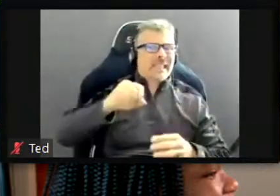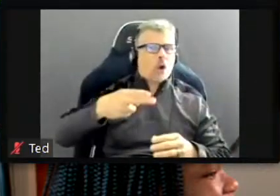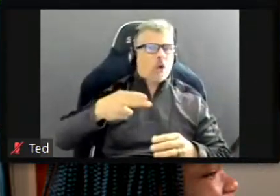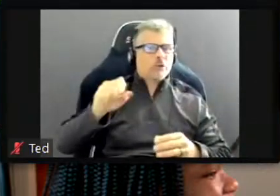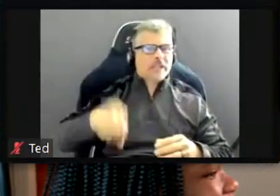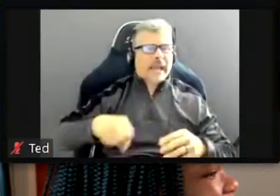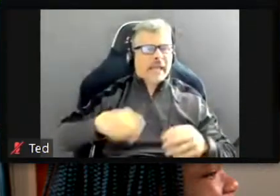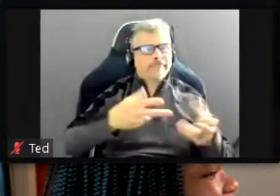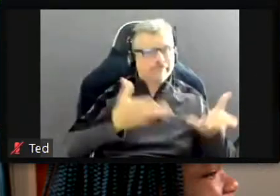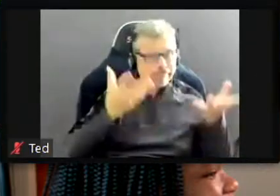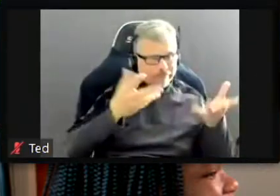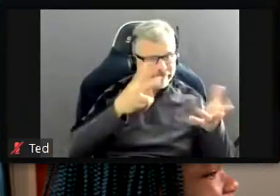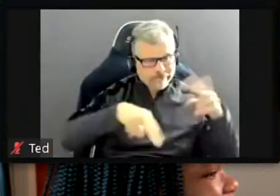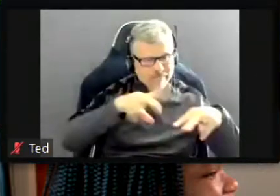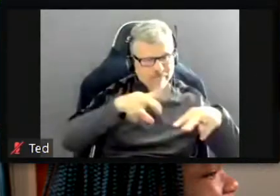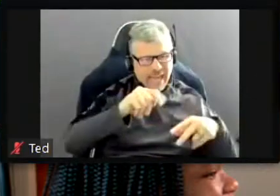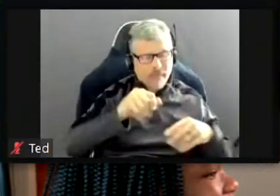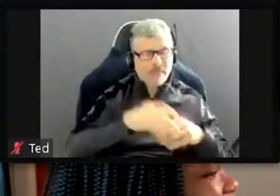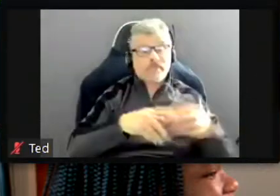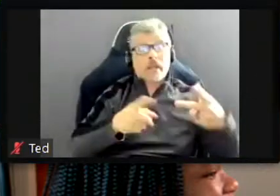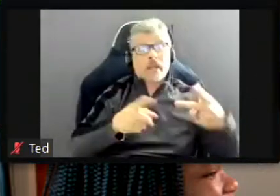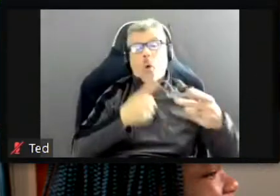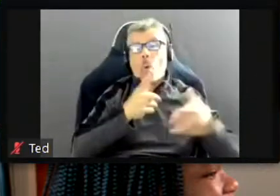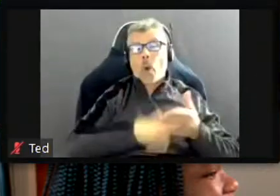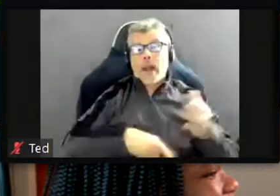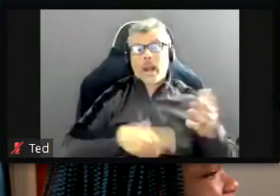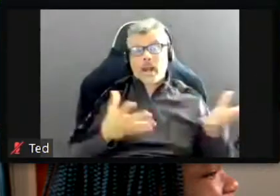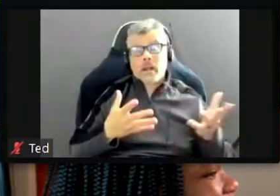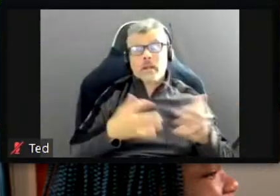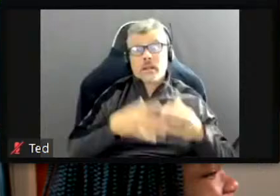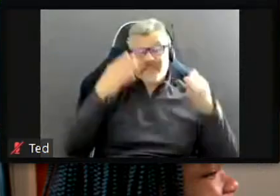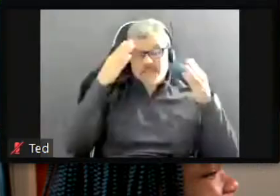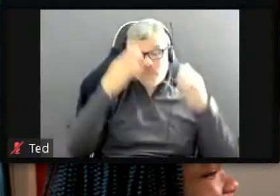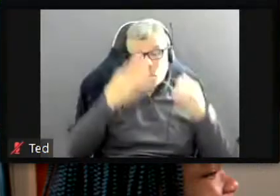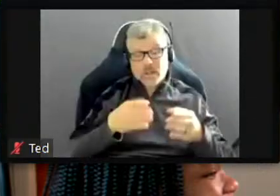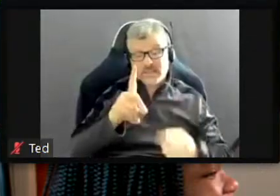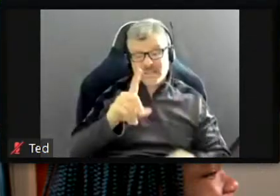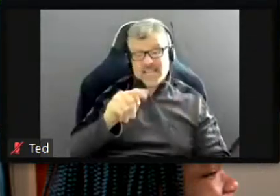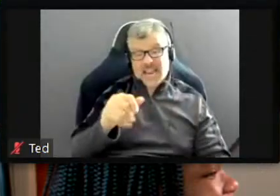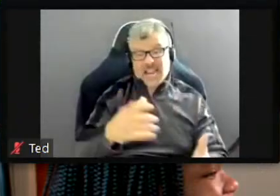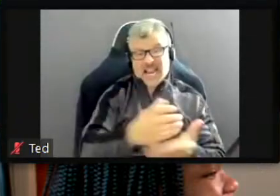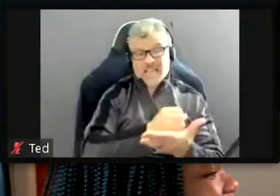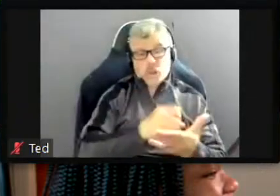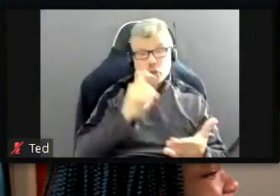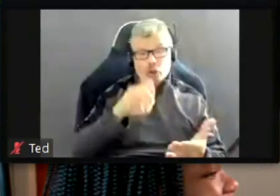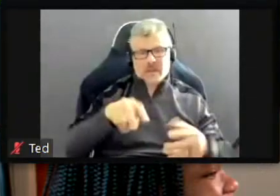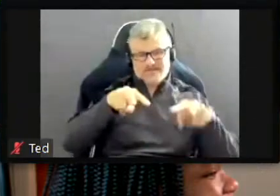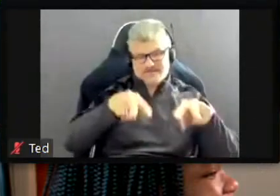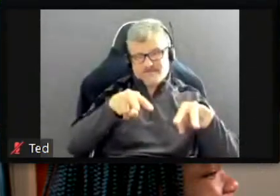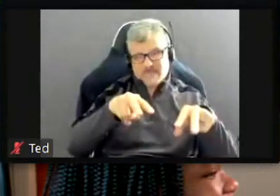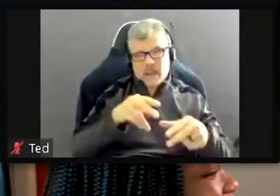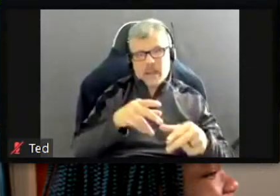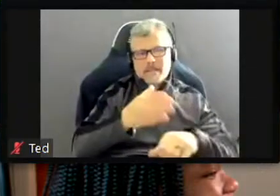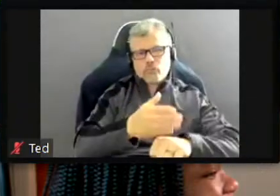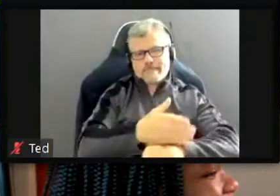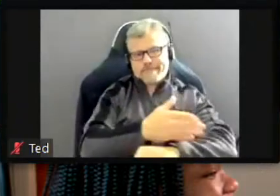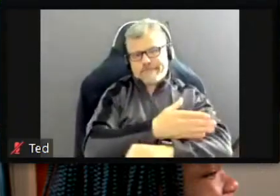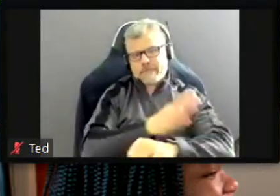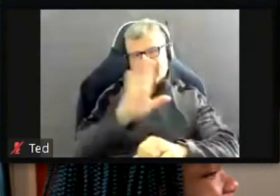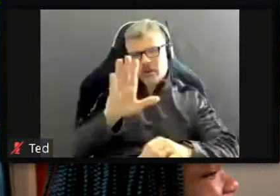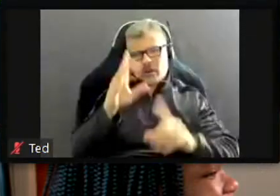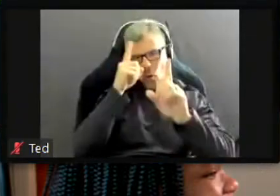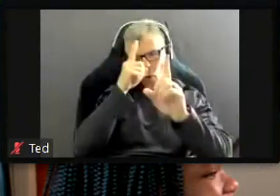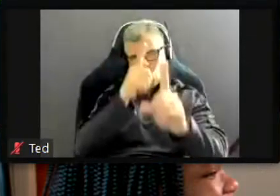terms of the what, that the focus of data collection should really be progress monitoring on student goals, which should be aligned